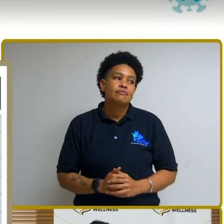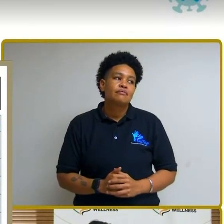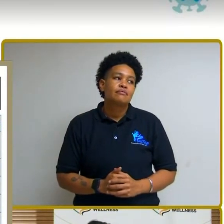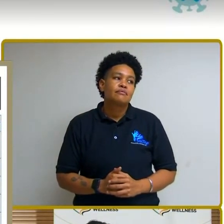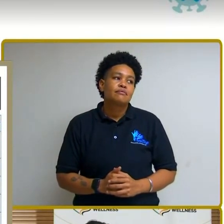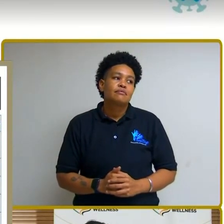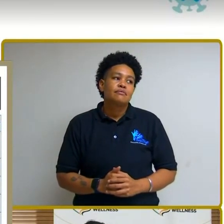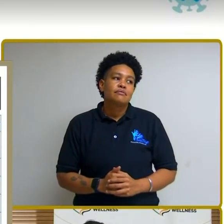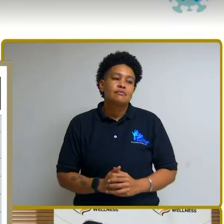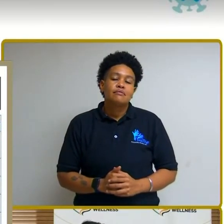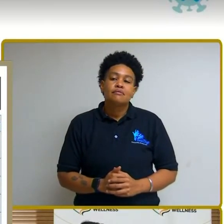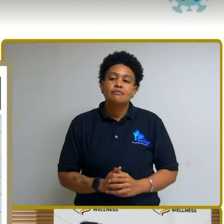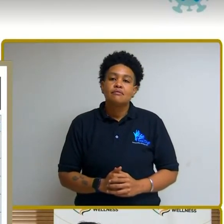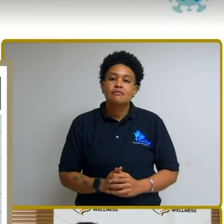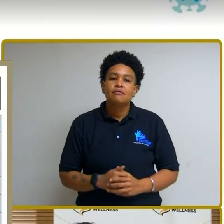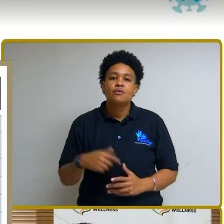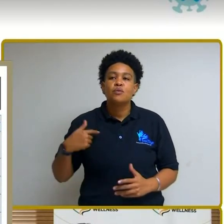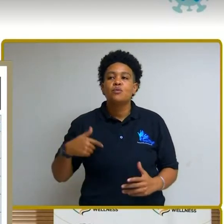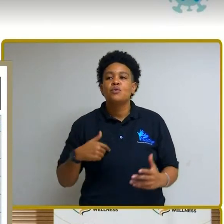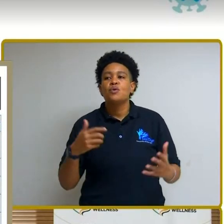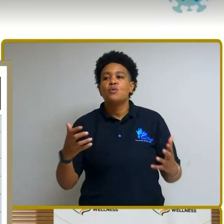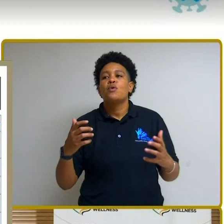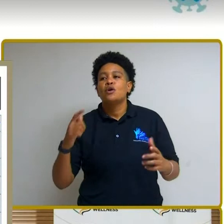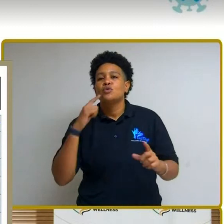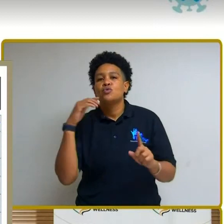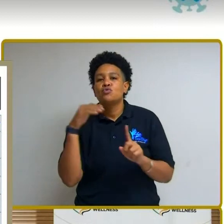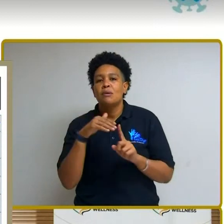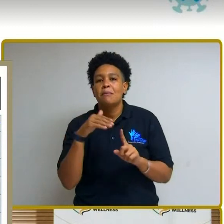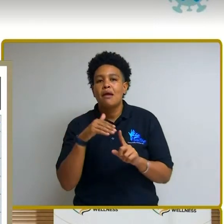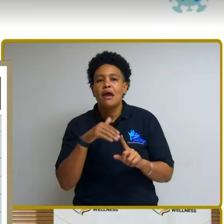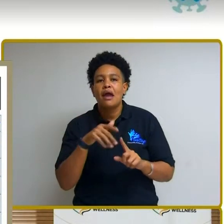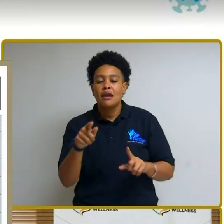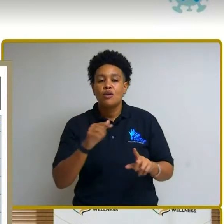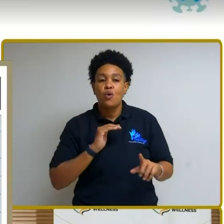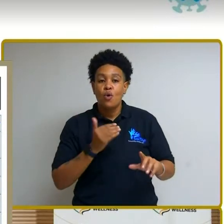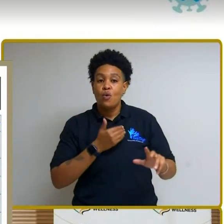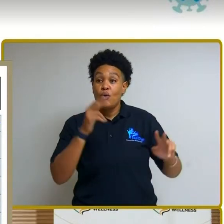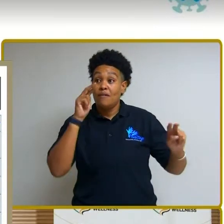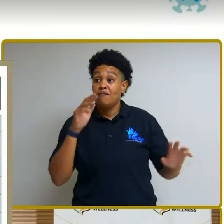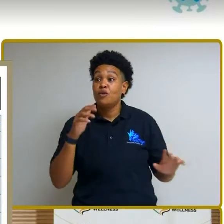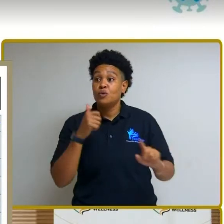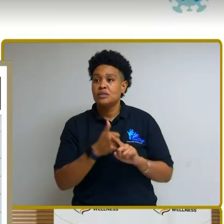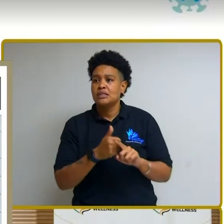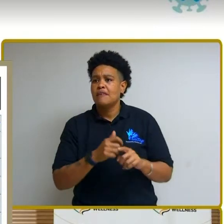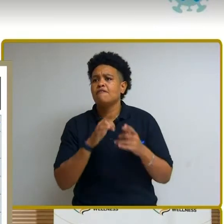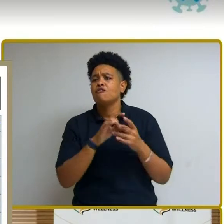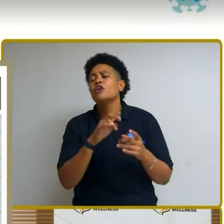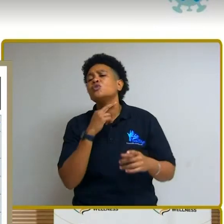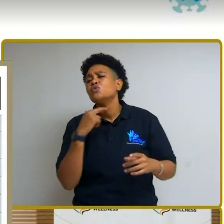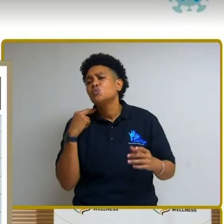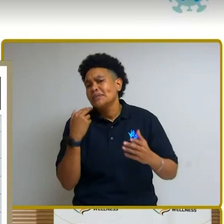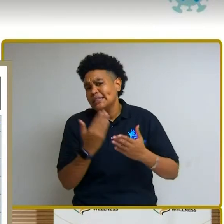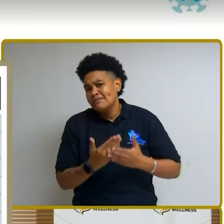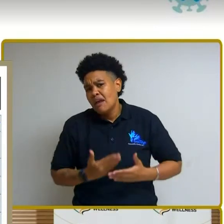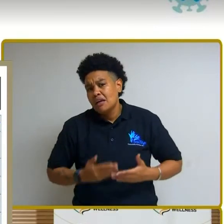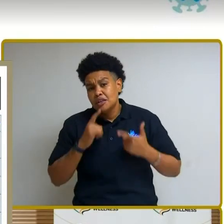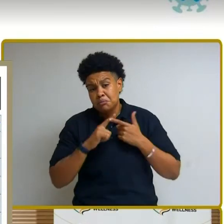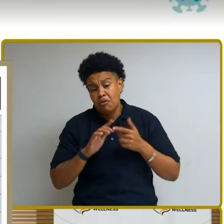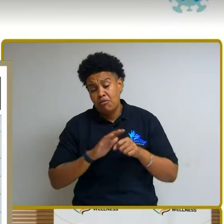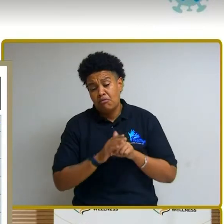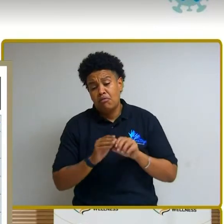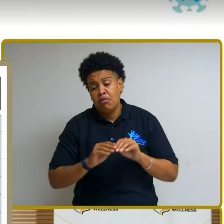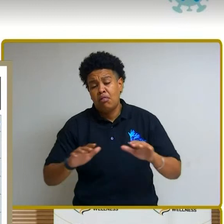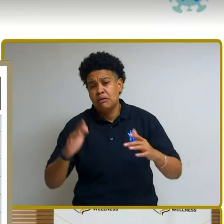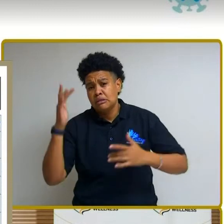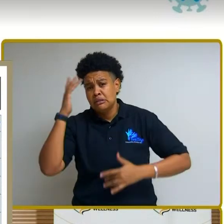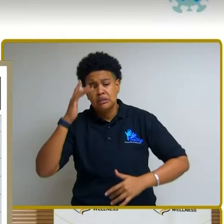Okay. All right. We just want to remind our viewers about the risk factors and the comorbidities. With